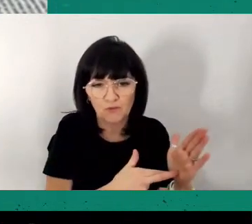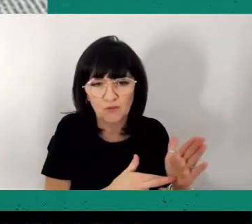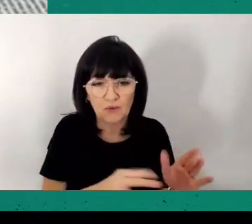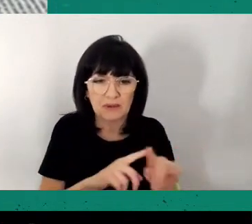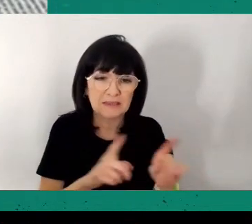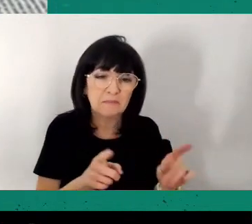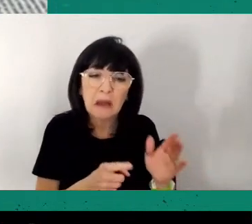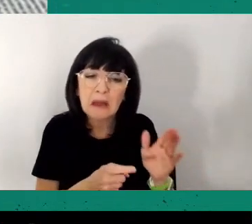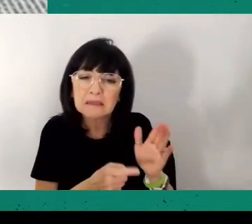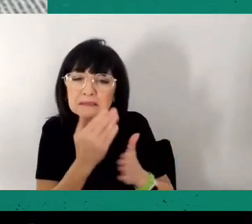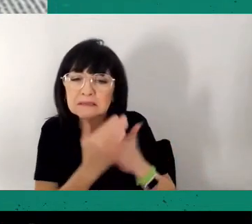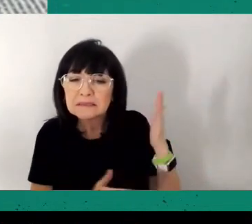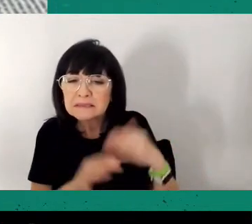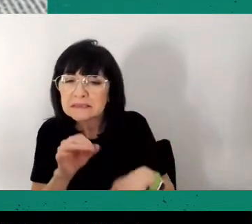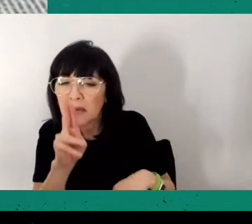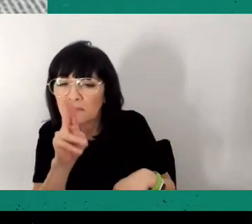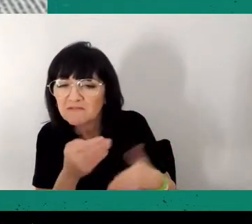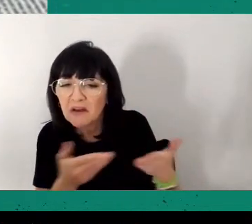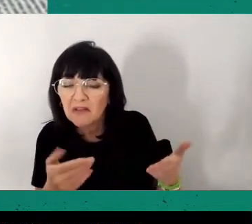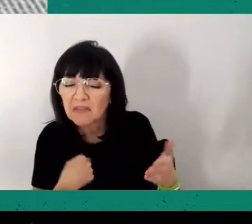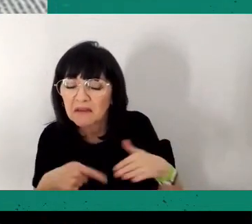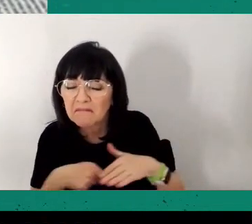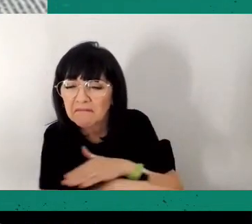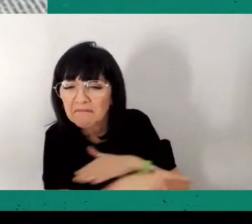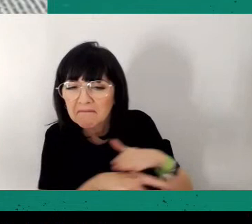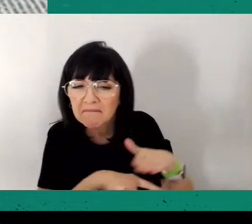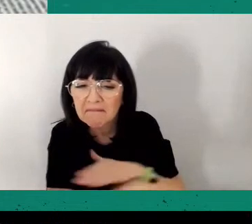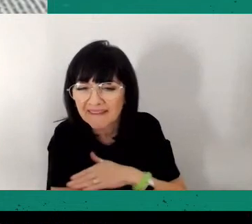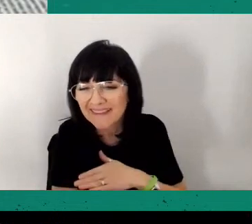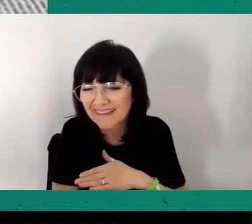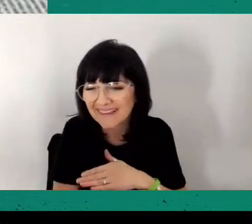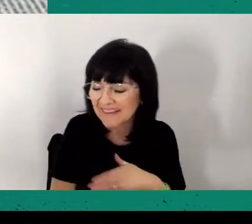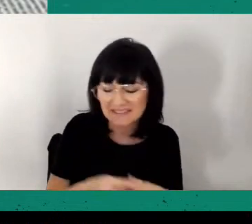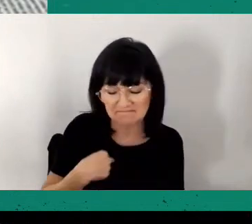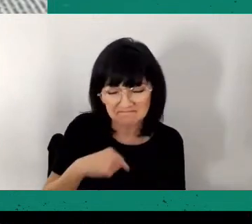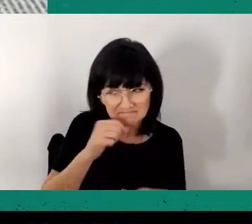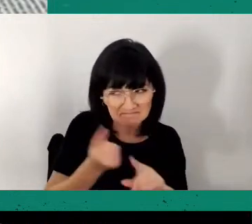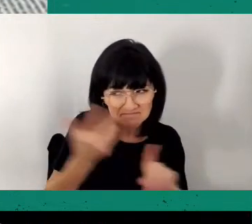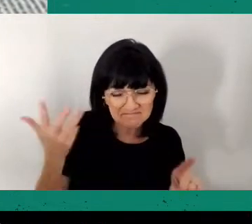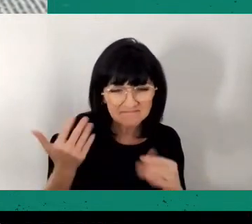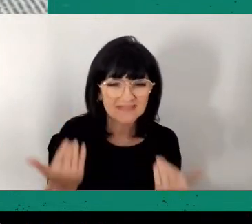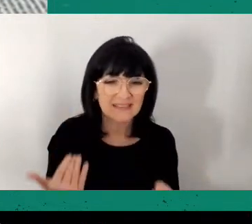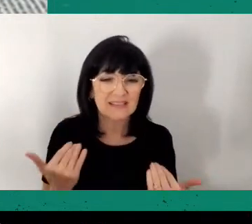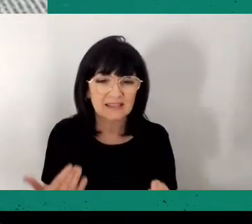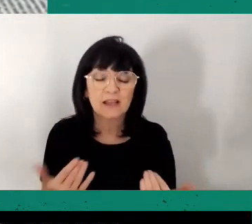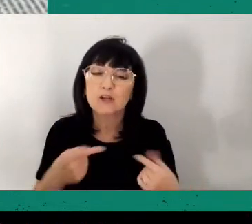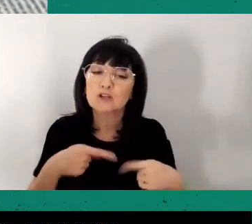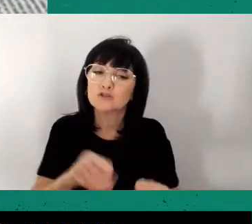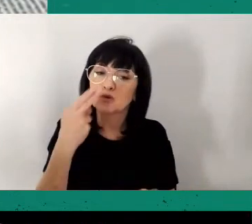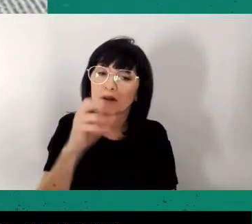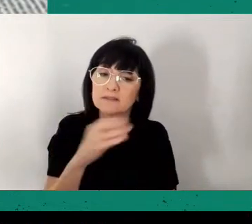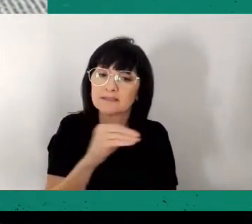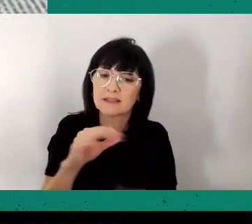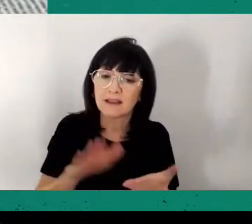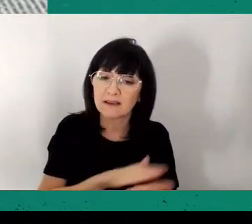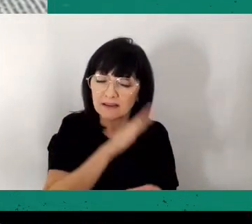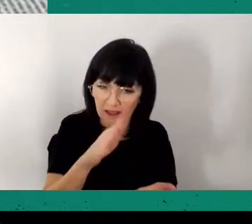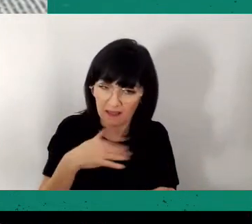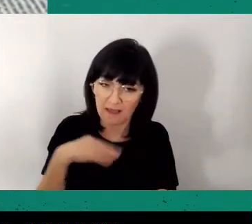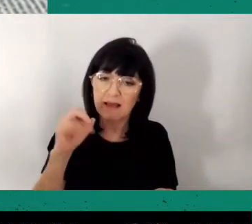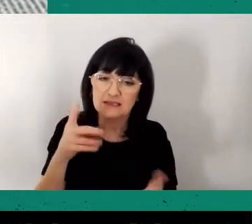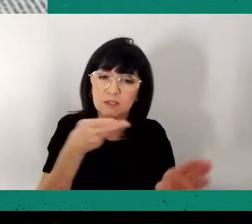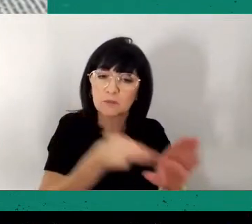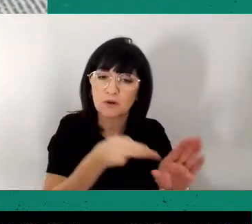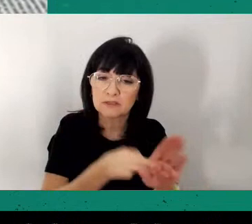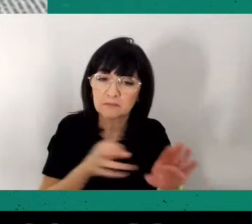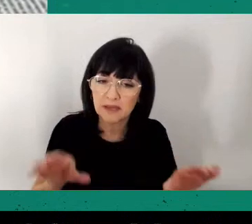talk about some of those right now, but anyway. While I was in Delaware State High School and college, I did participate in activities.